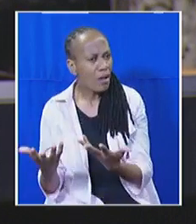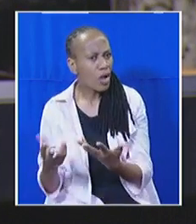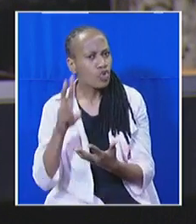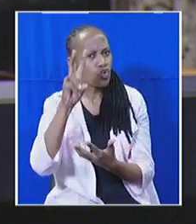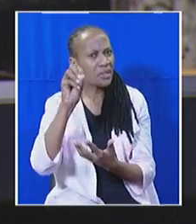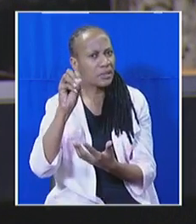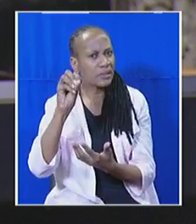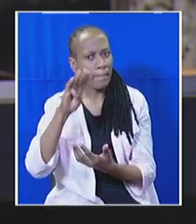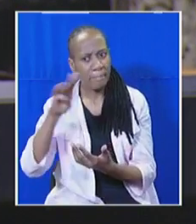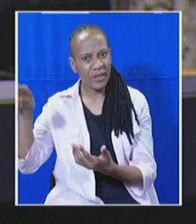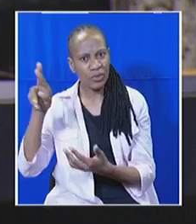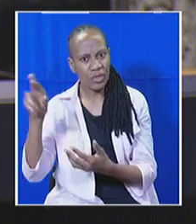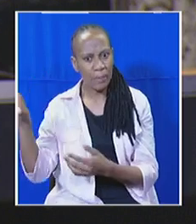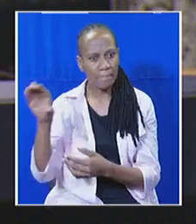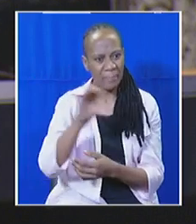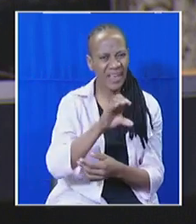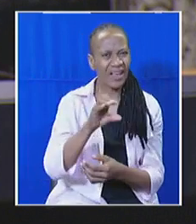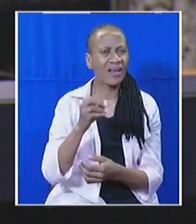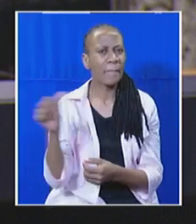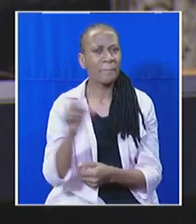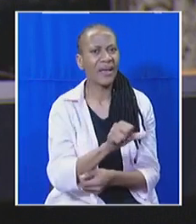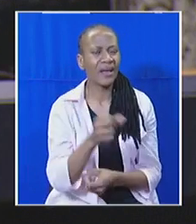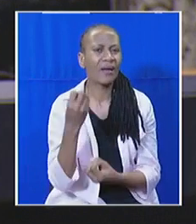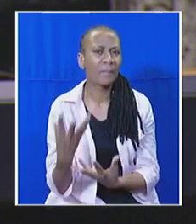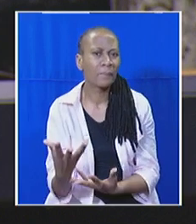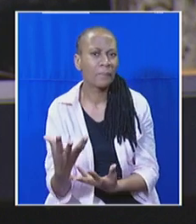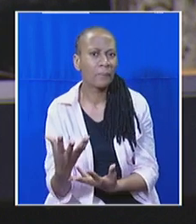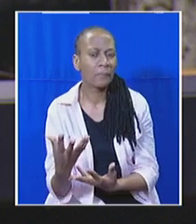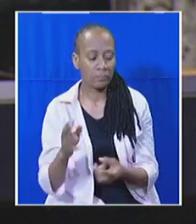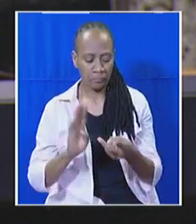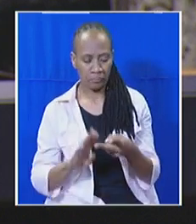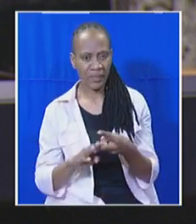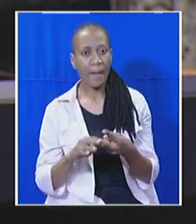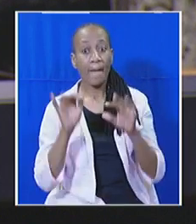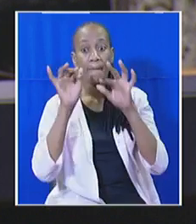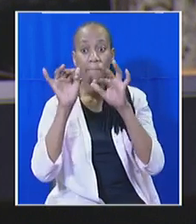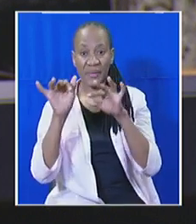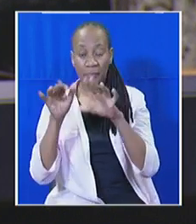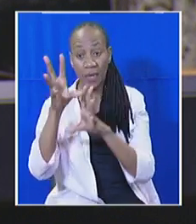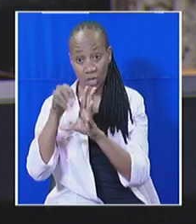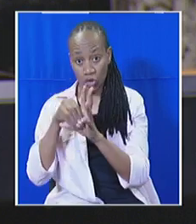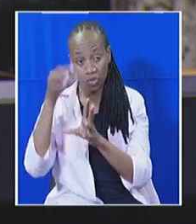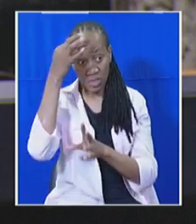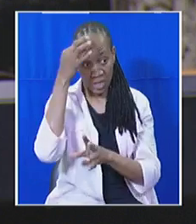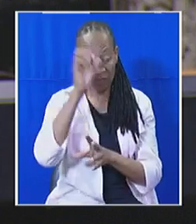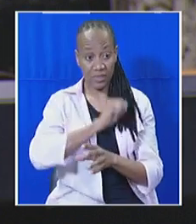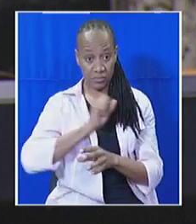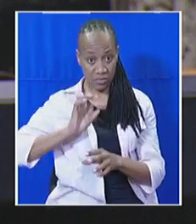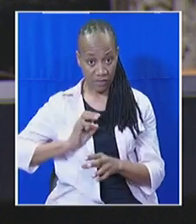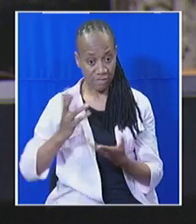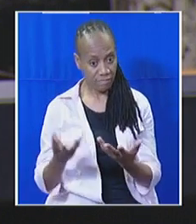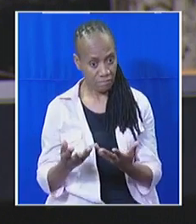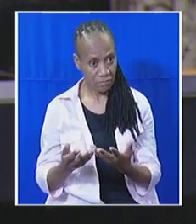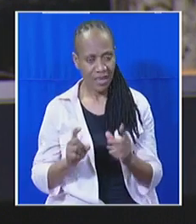20 billion rand has been recovered to date and how many people, including government officials, have